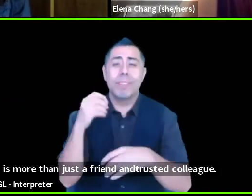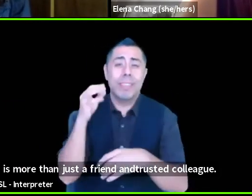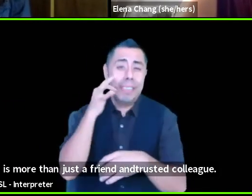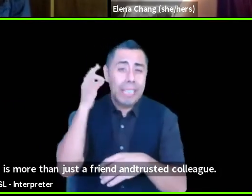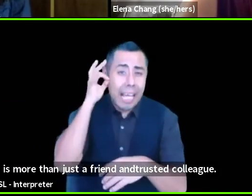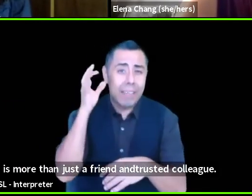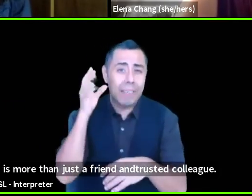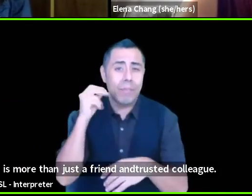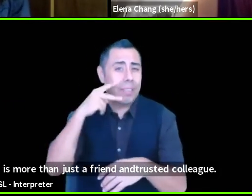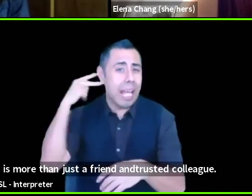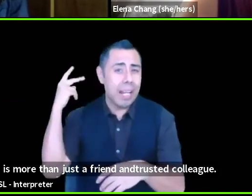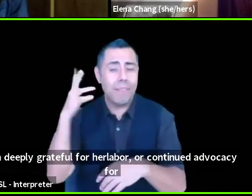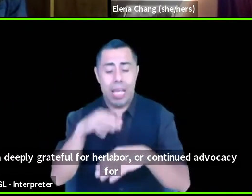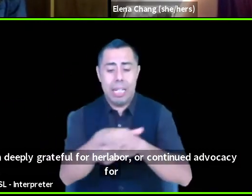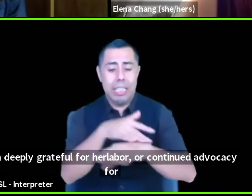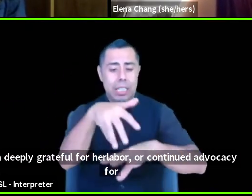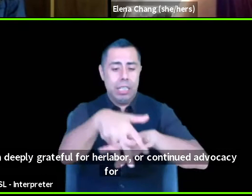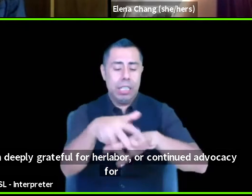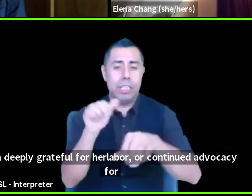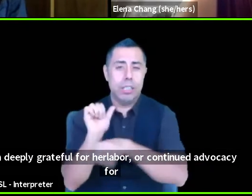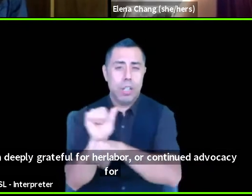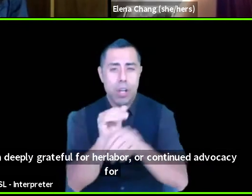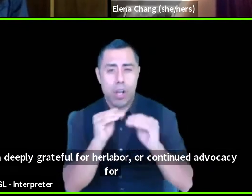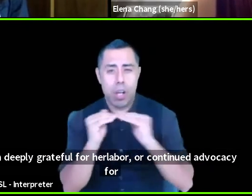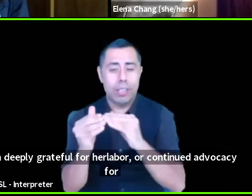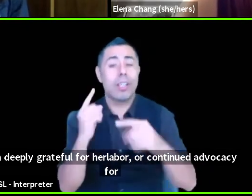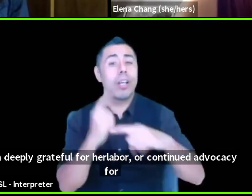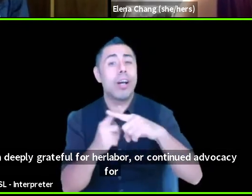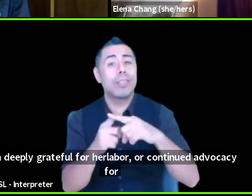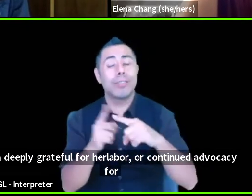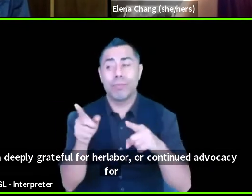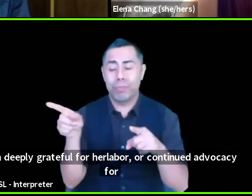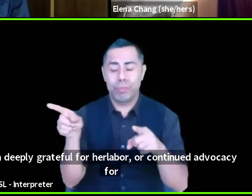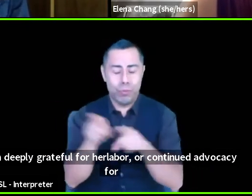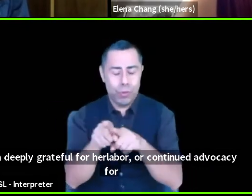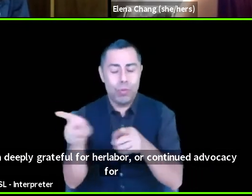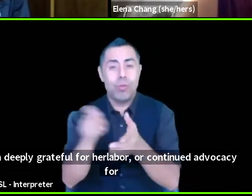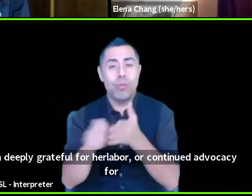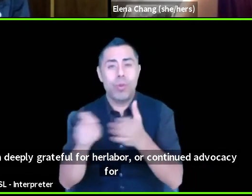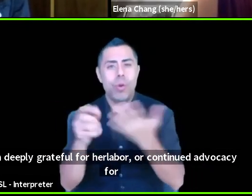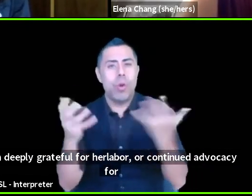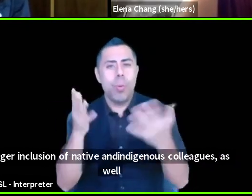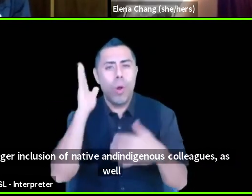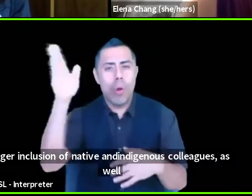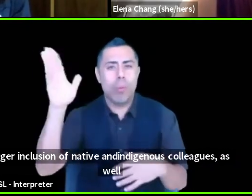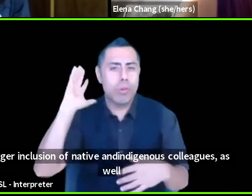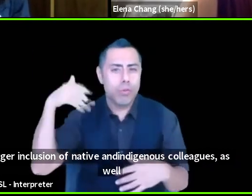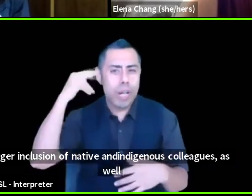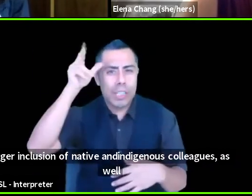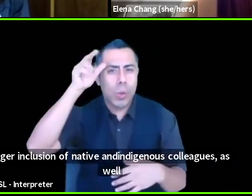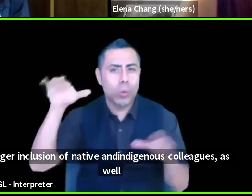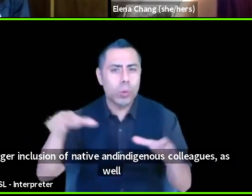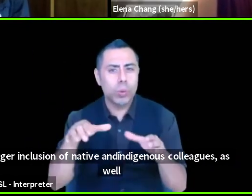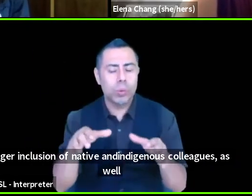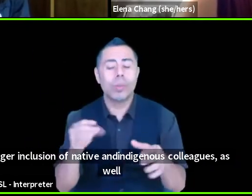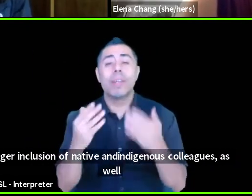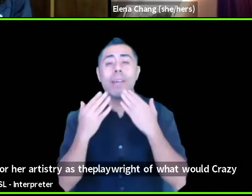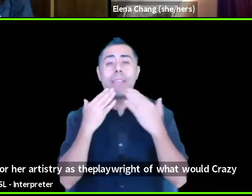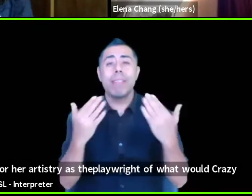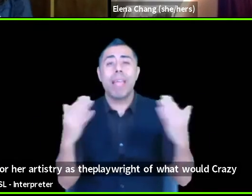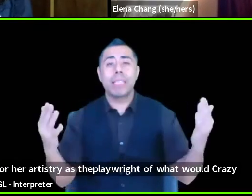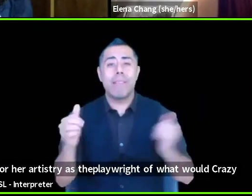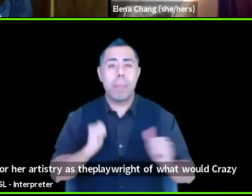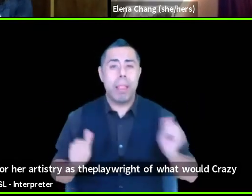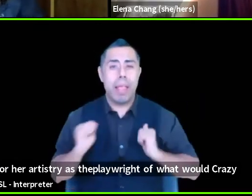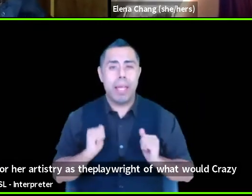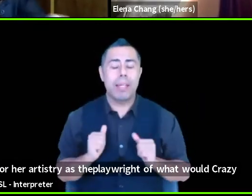artistry as the playwright of What Would Crazy Horse Do?, The Thanksgiving Play, Urban Res, and many more. She also serves